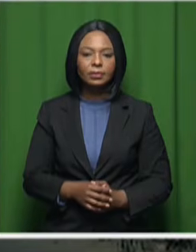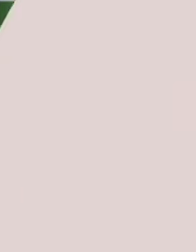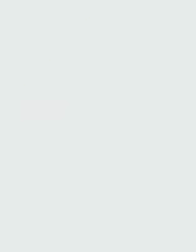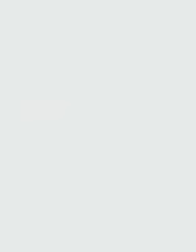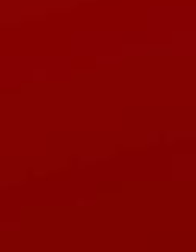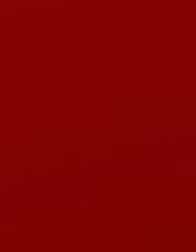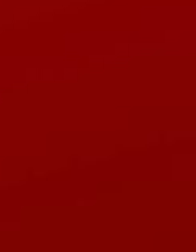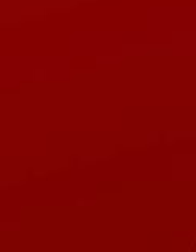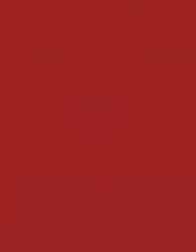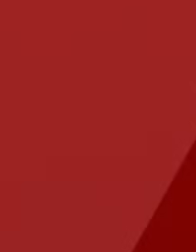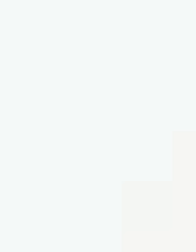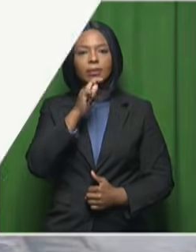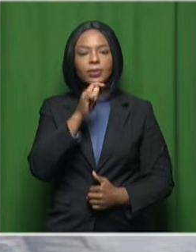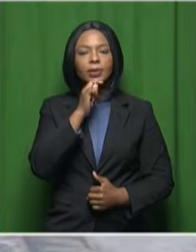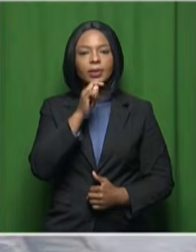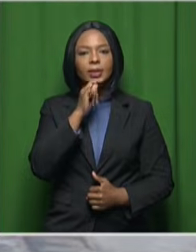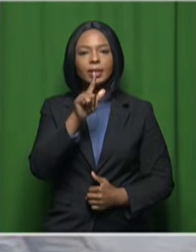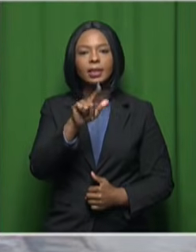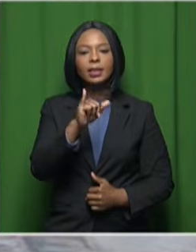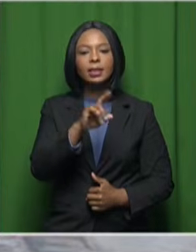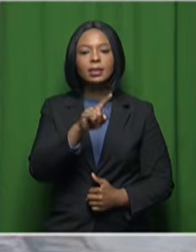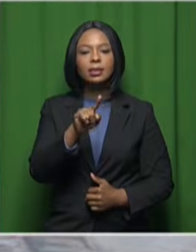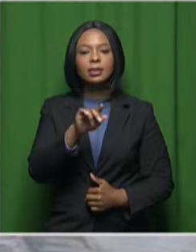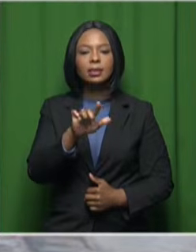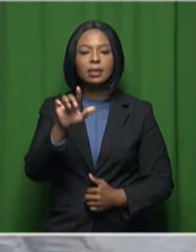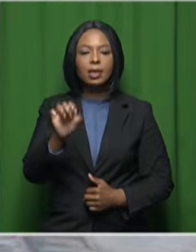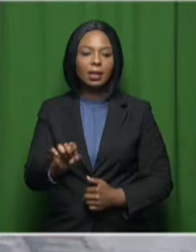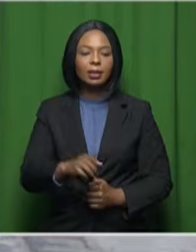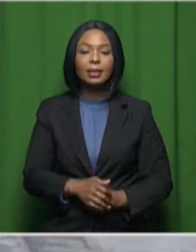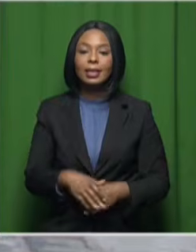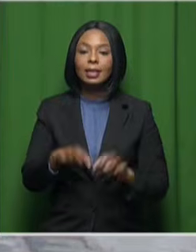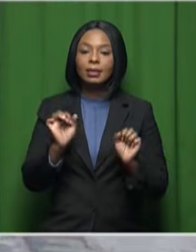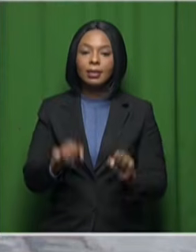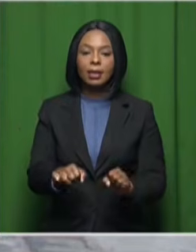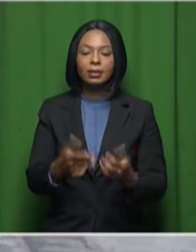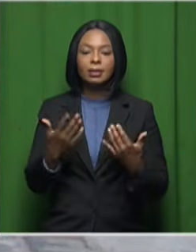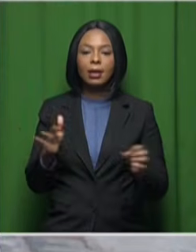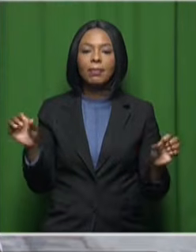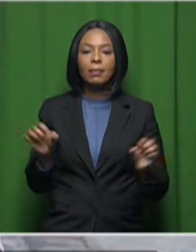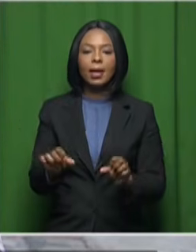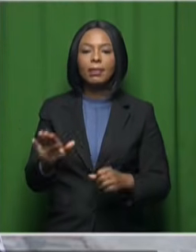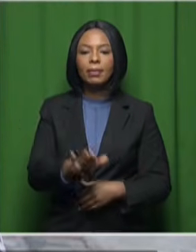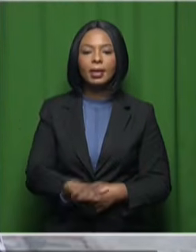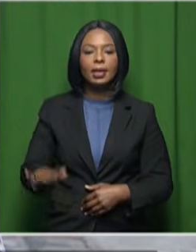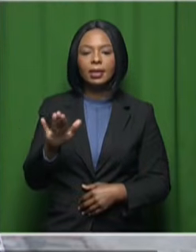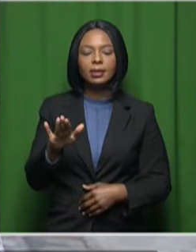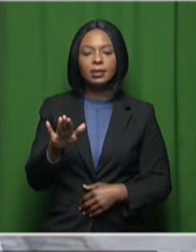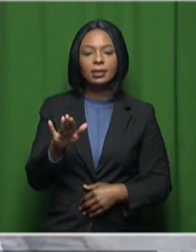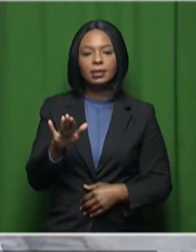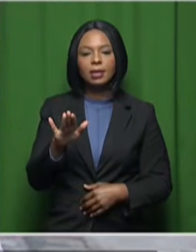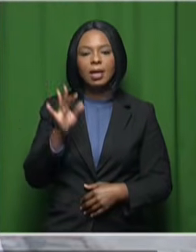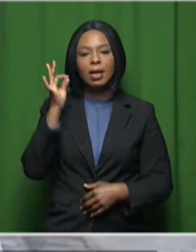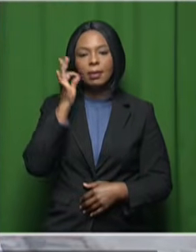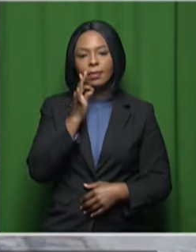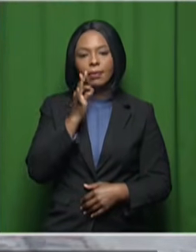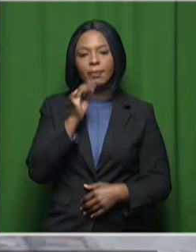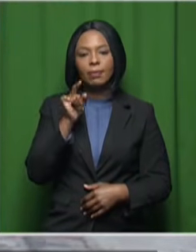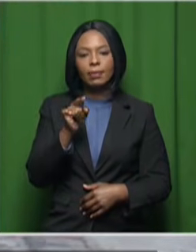Well, good morning, Liesel, and to our viewers. We return to Hammanskraal, and you would know the story